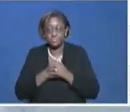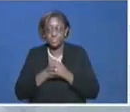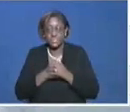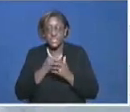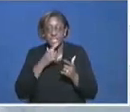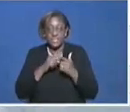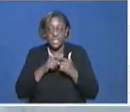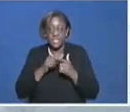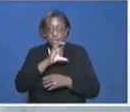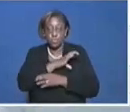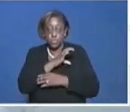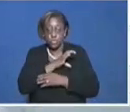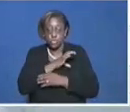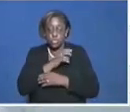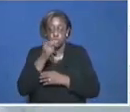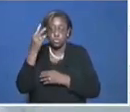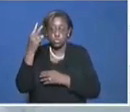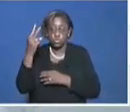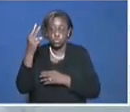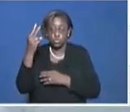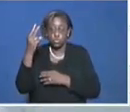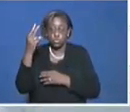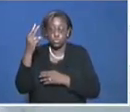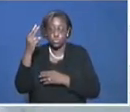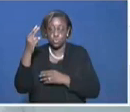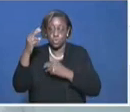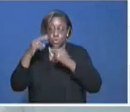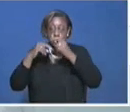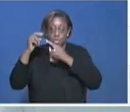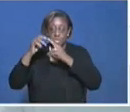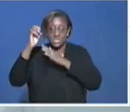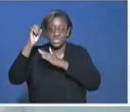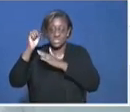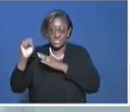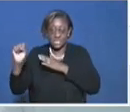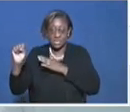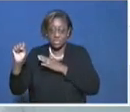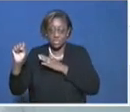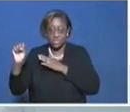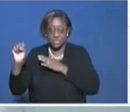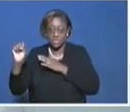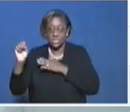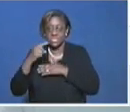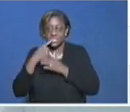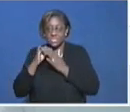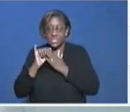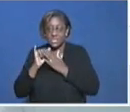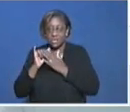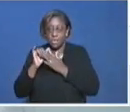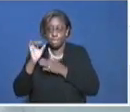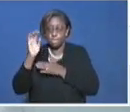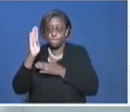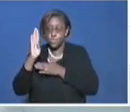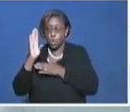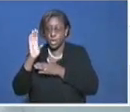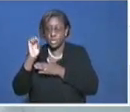From the police, a two-story green building just south of Boyd Road, the scene of the country's latest homicide. Oh,